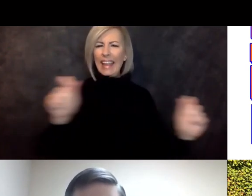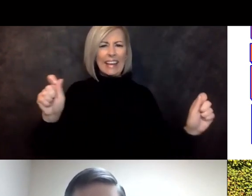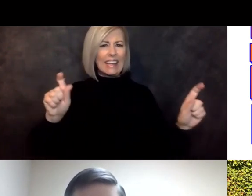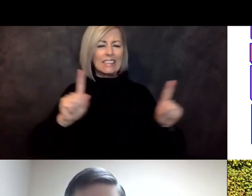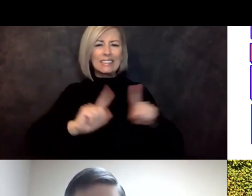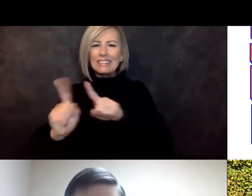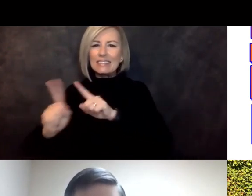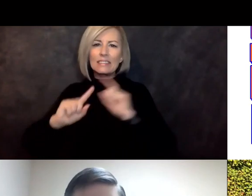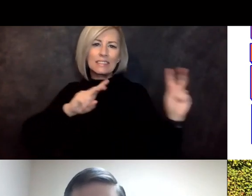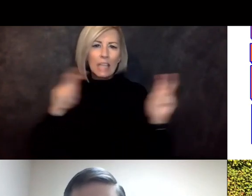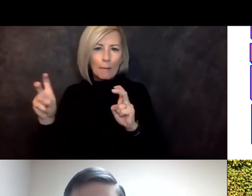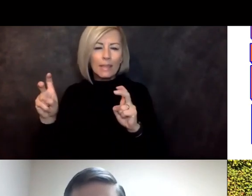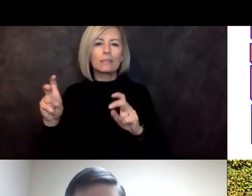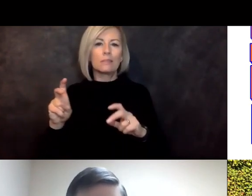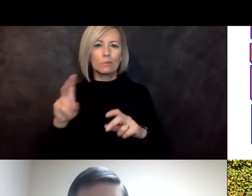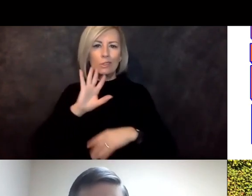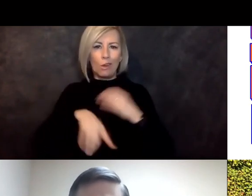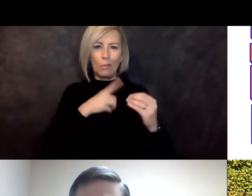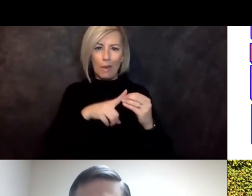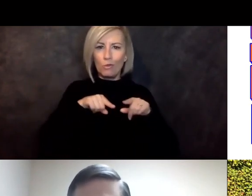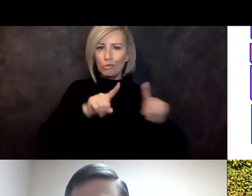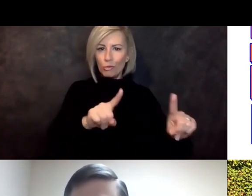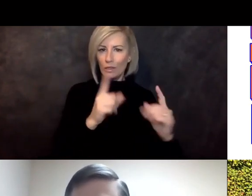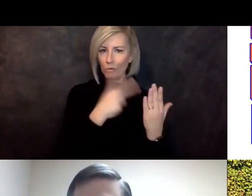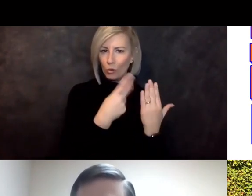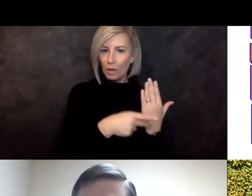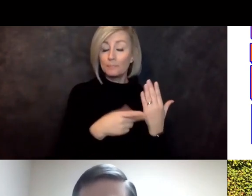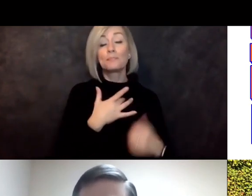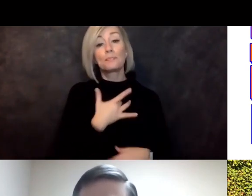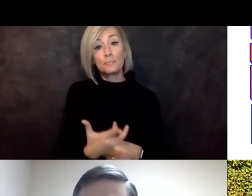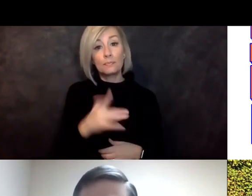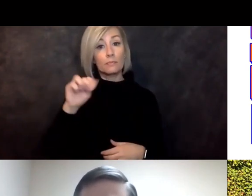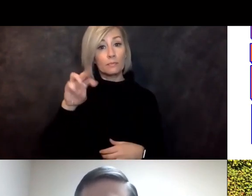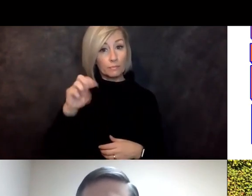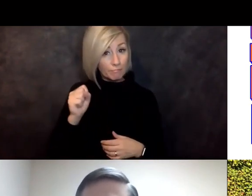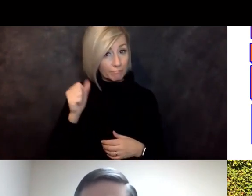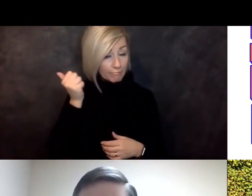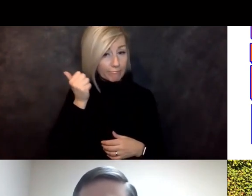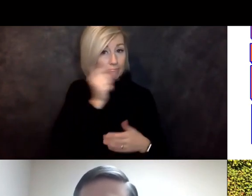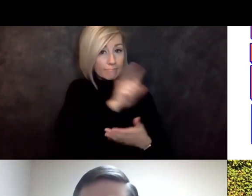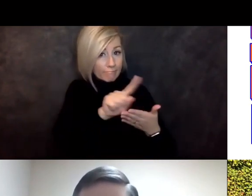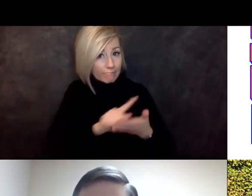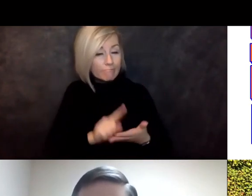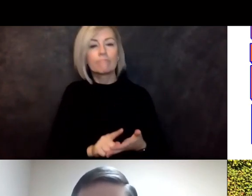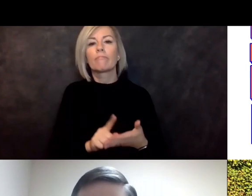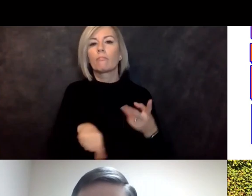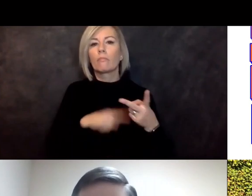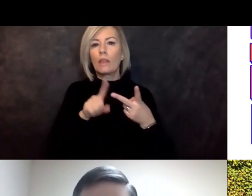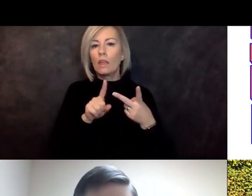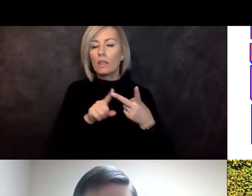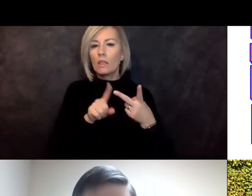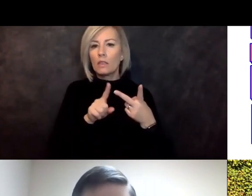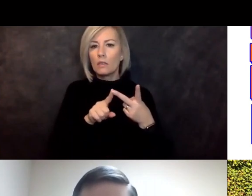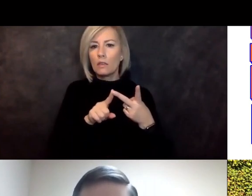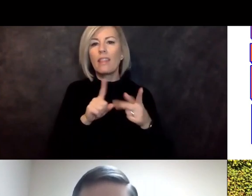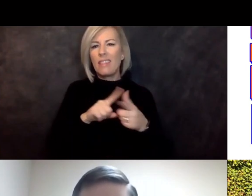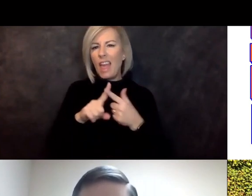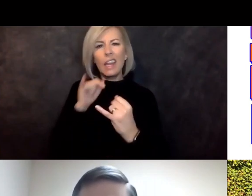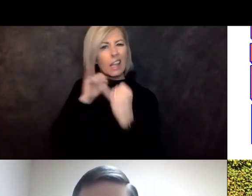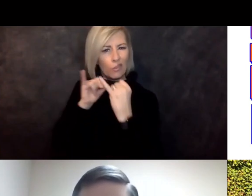topics will be covered on the program. I typically do news every week, and then I do an interview